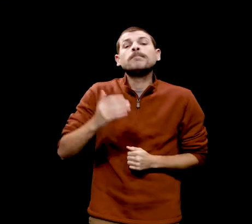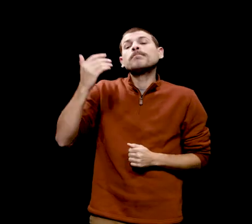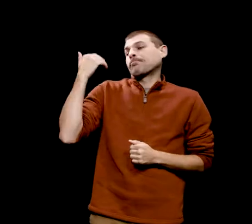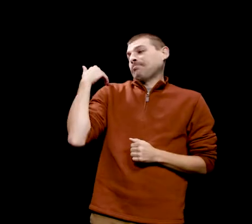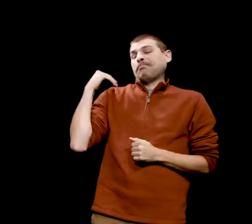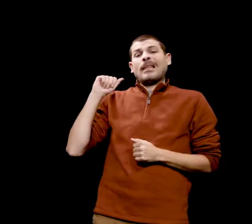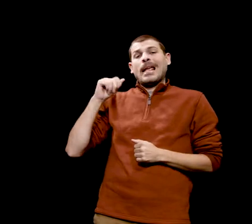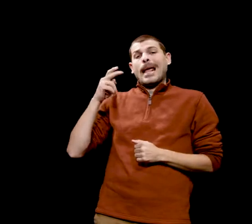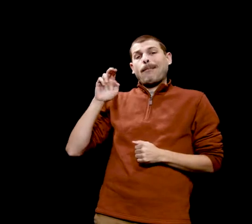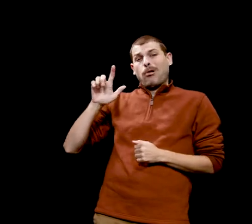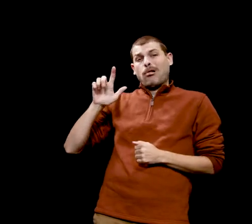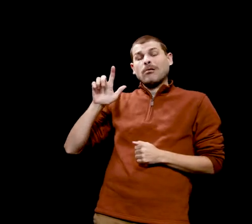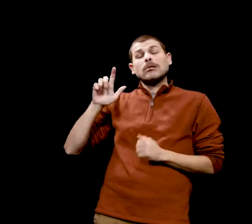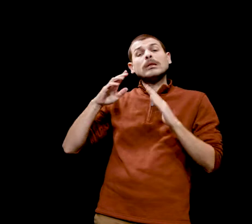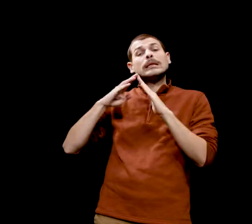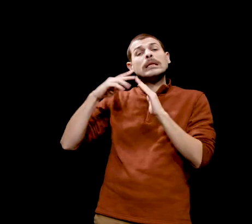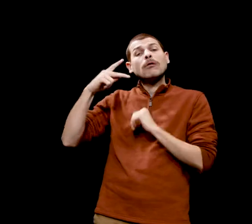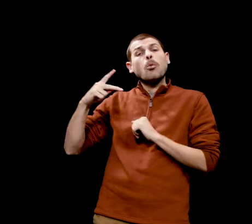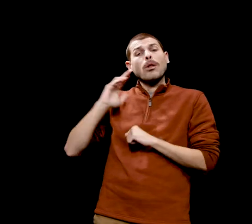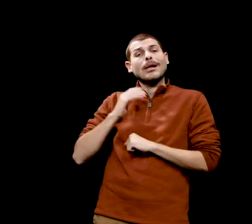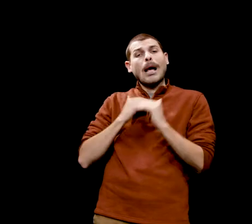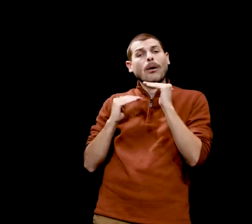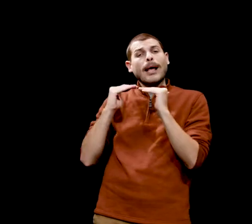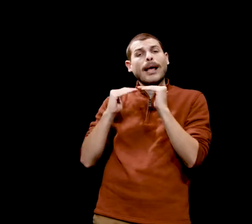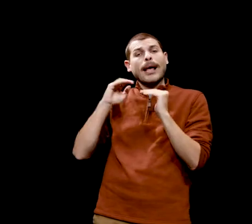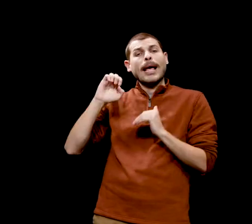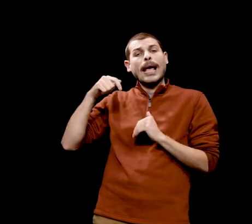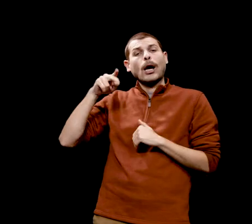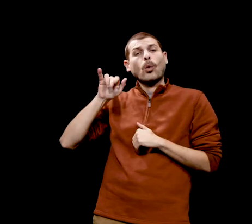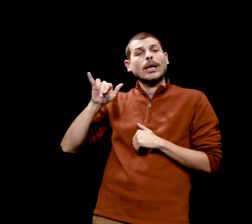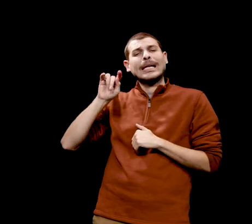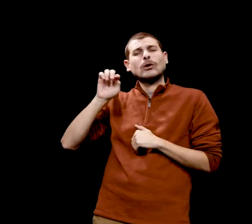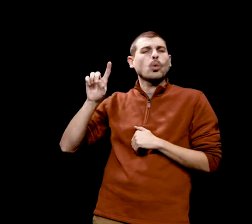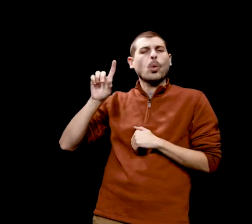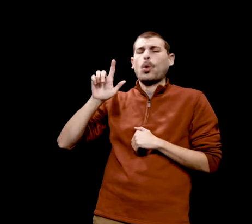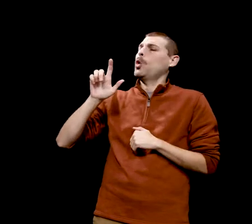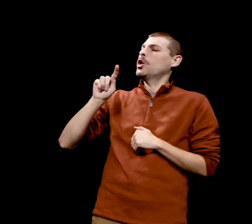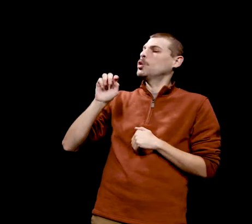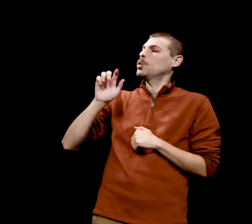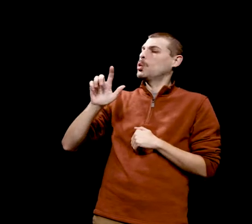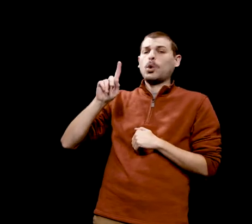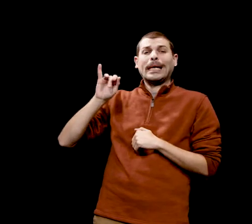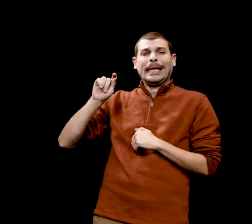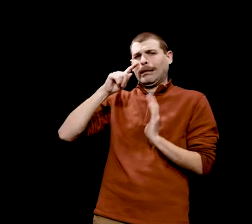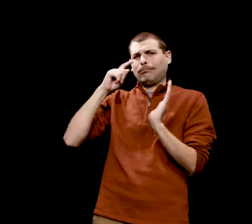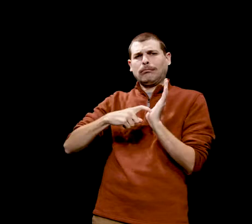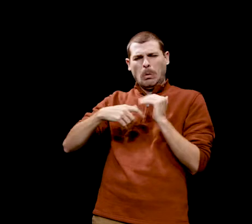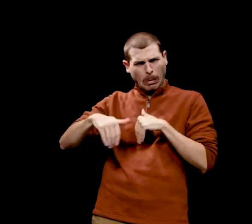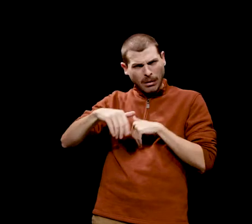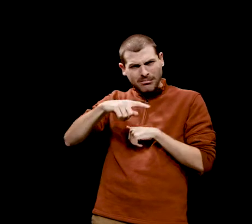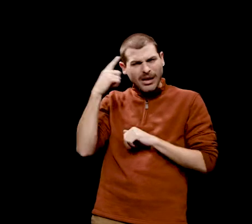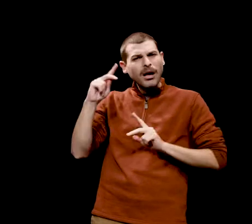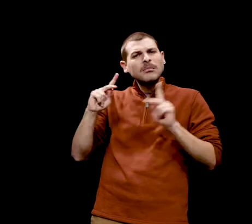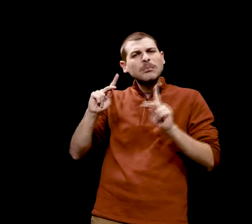April, the City of Portland's Equity Toolkit for COVID-19 response efforts pointed out that Black communities were likely to